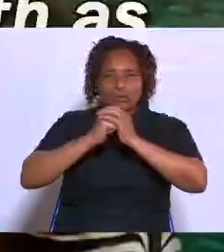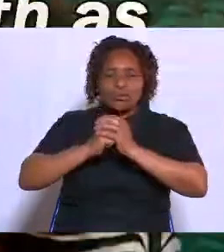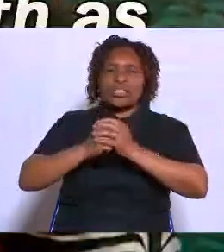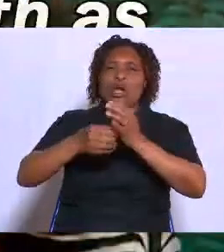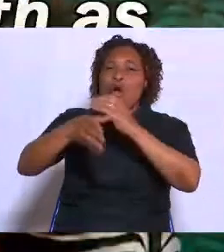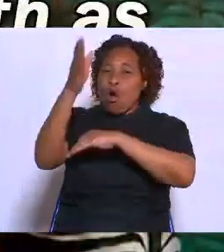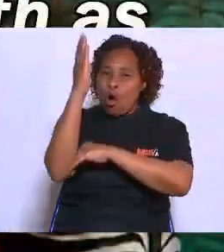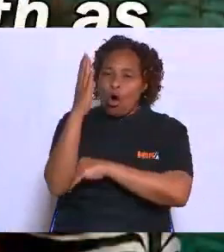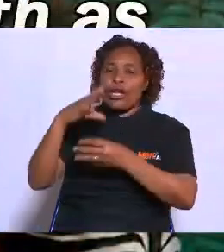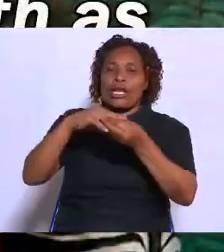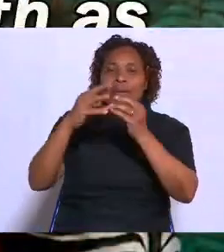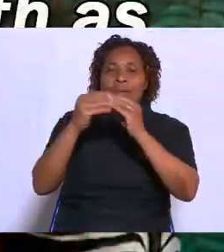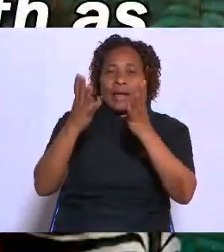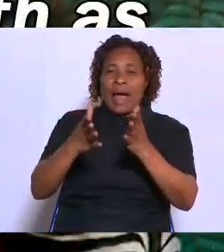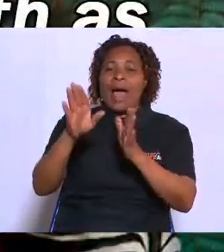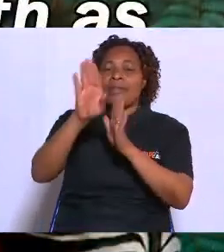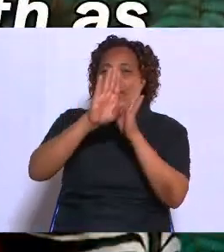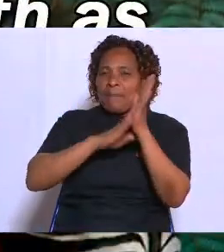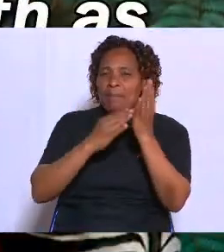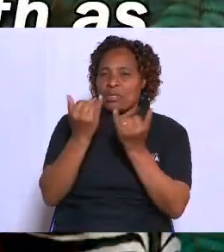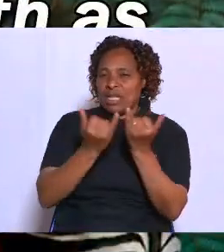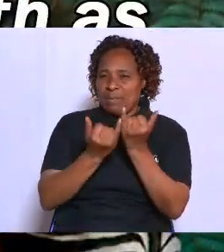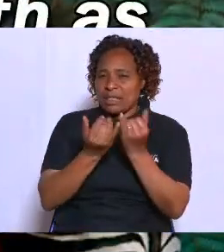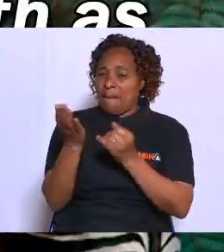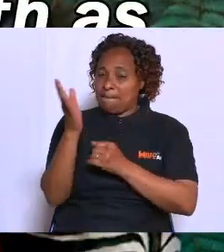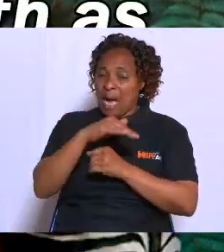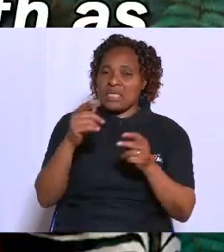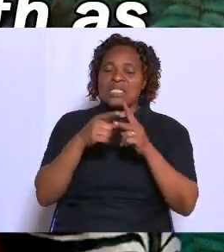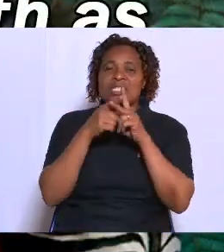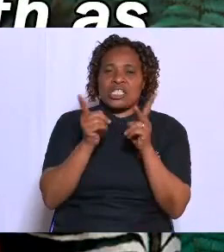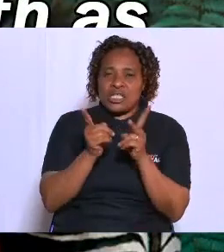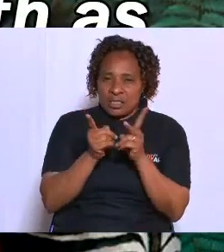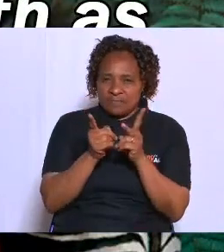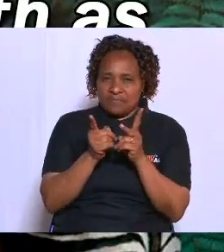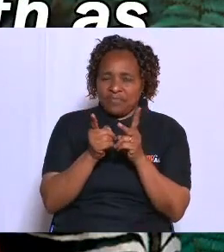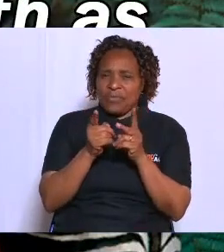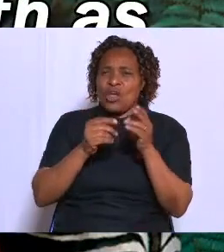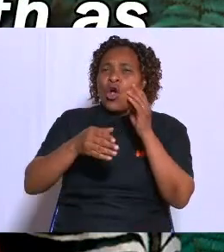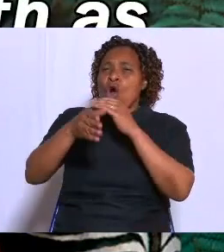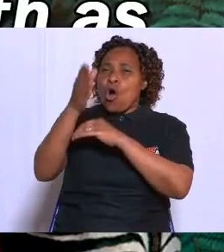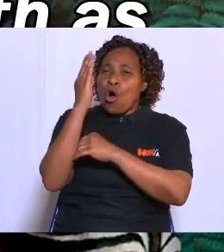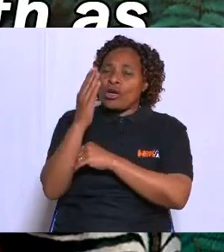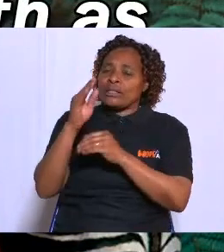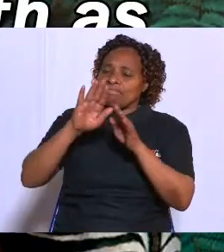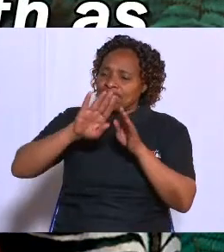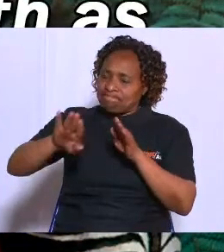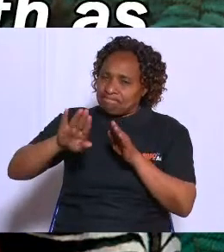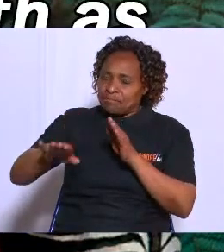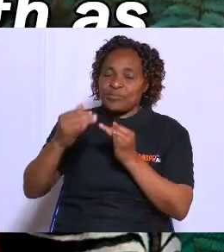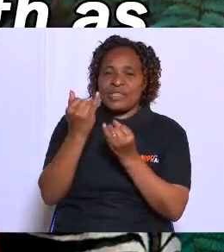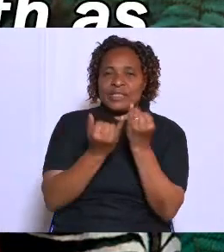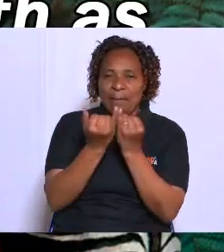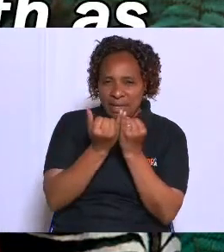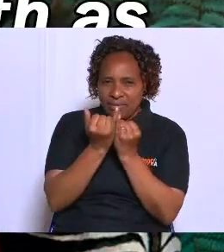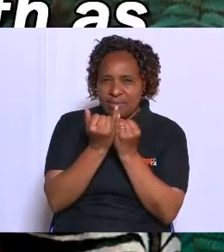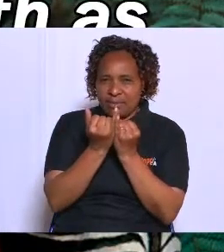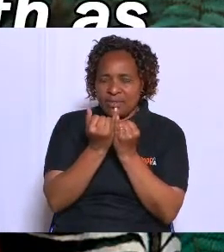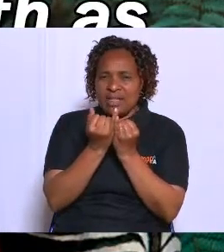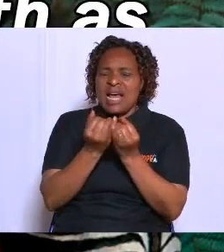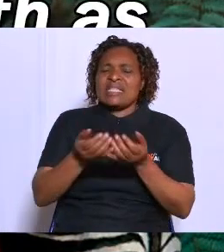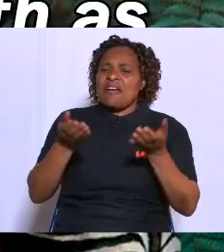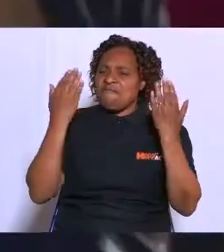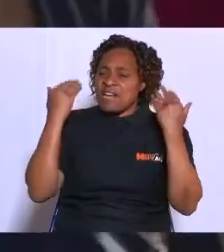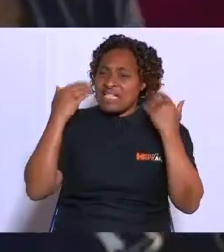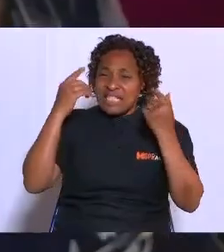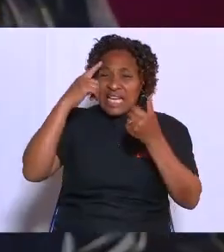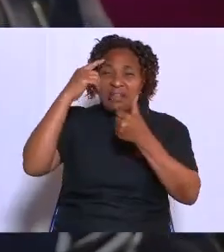the Bible Sabbath we go back to Genesis in Genesis God set the Sabbath a sign as an eternal